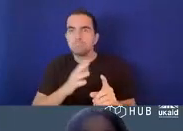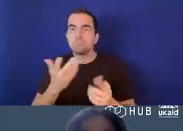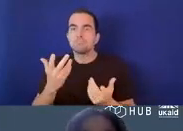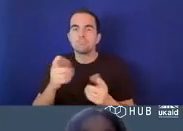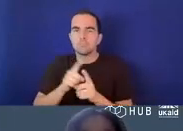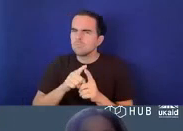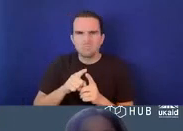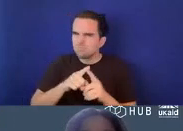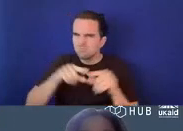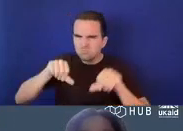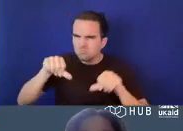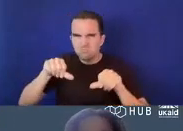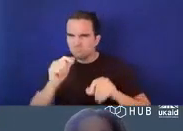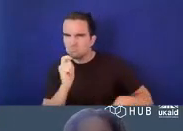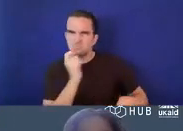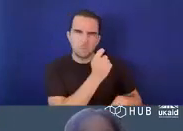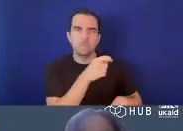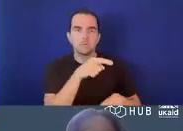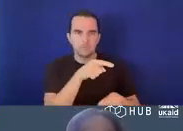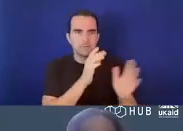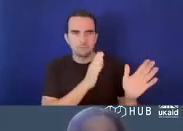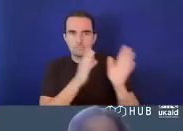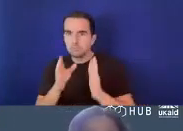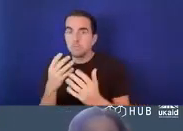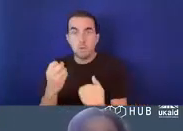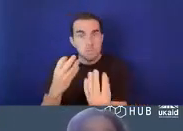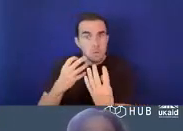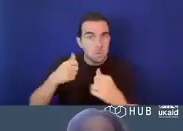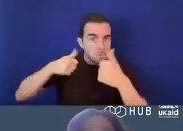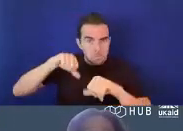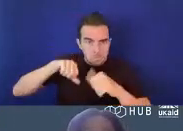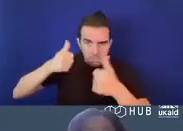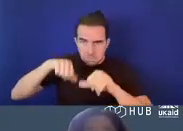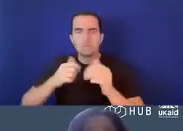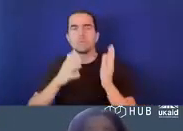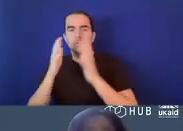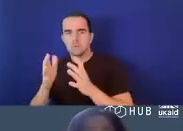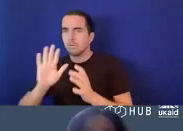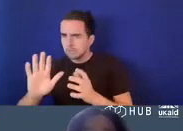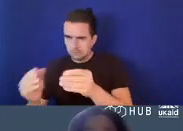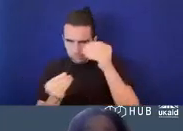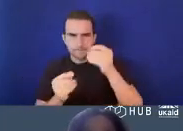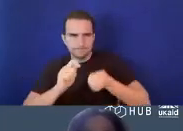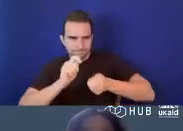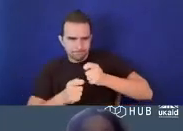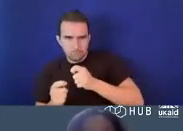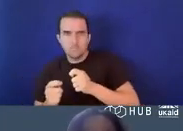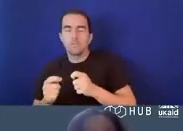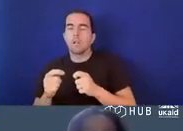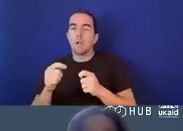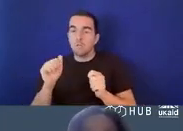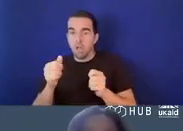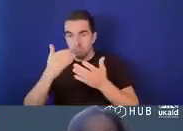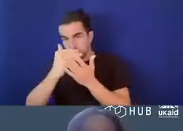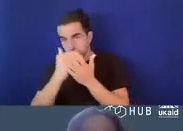refer to it as reporting and feedback mechanism. There are different terminologies, but it's all boils to the same thing of how do